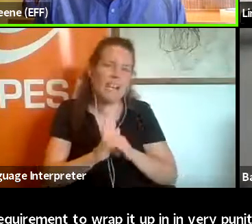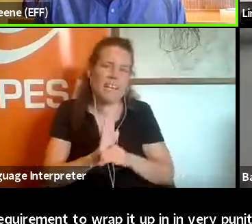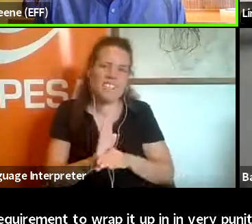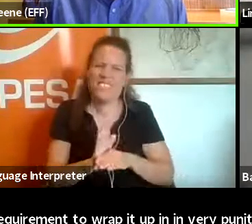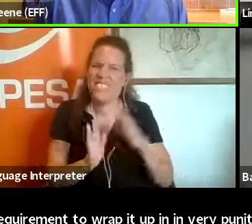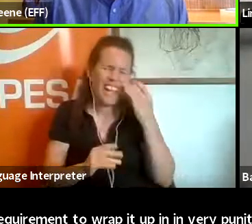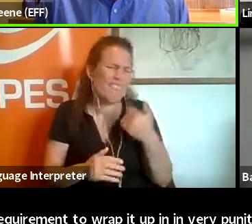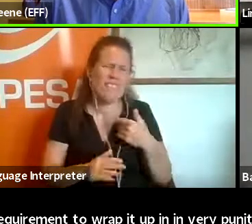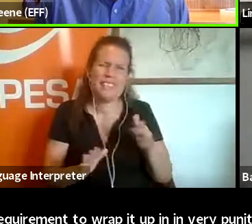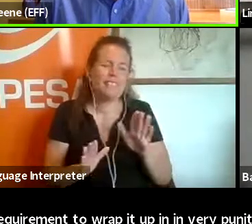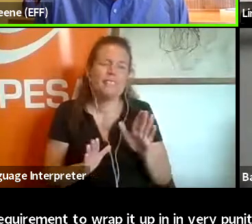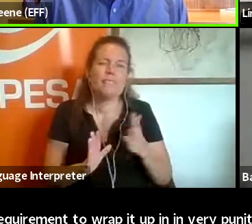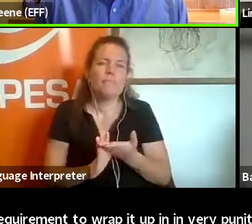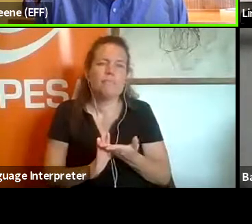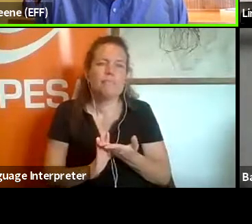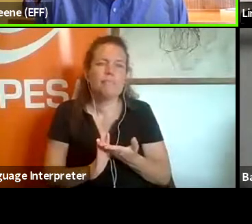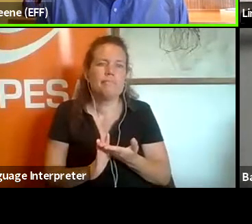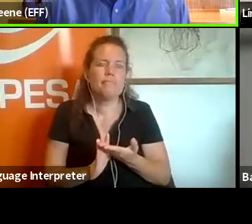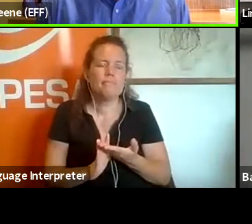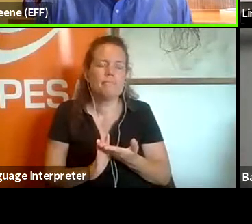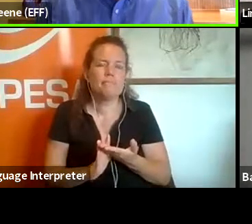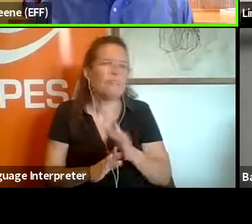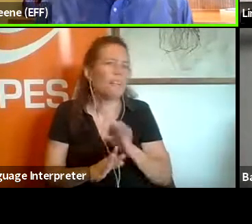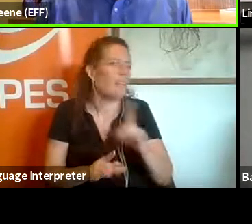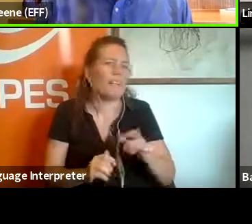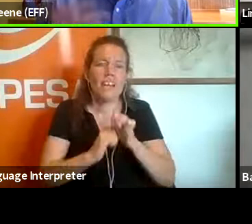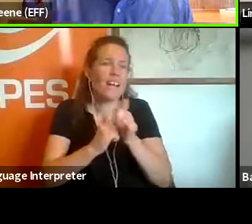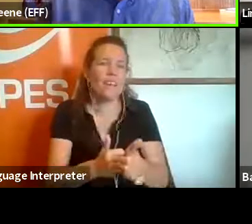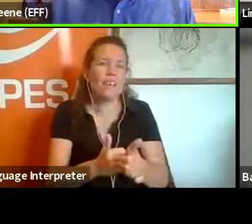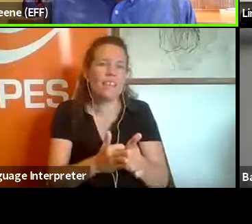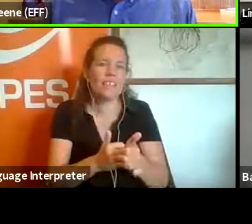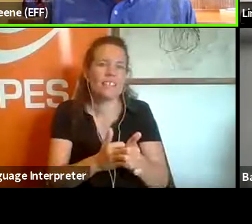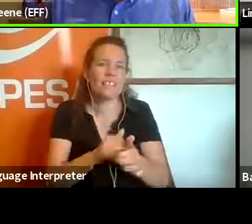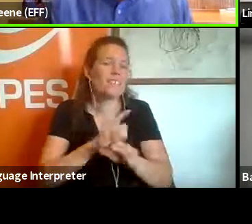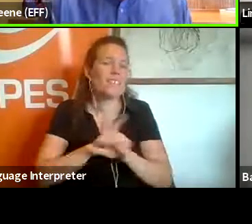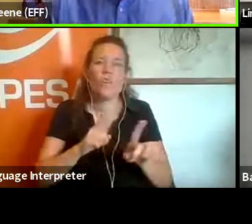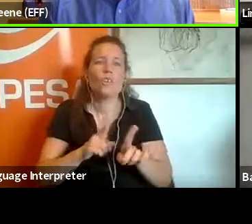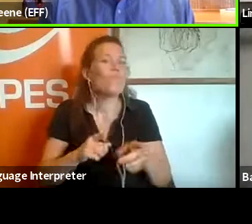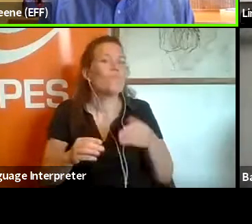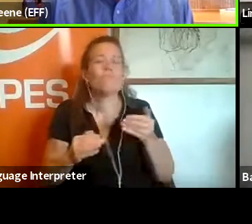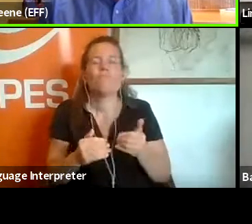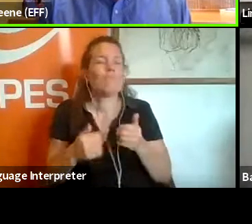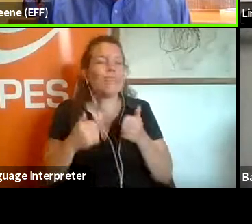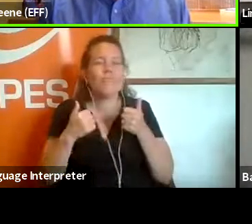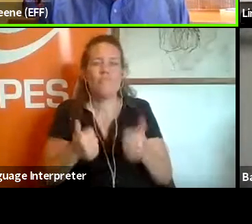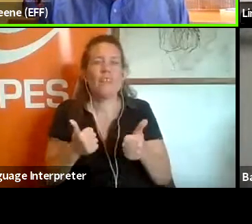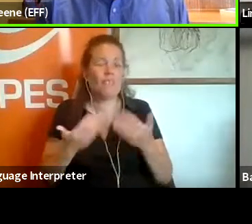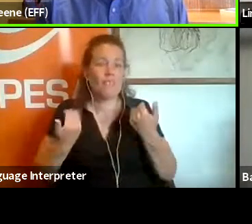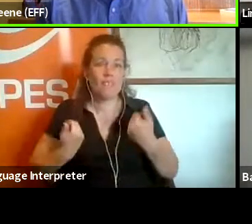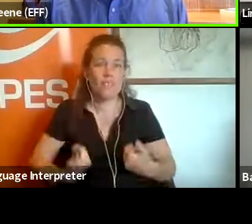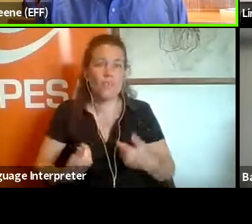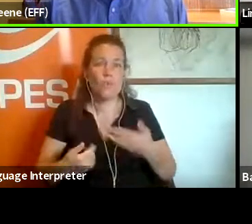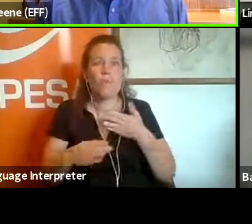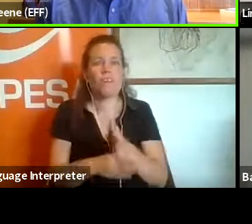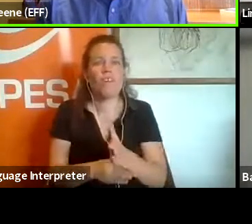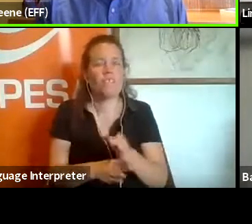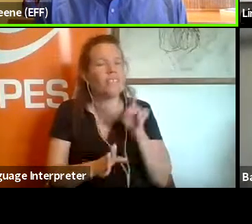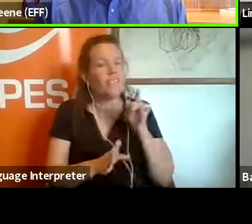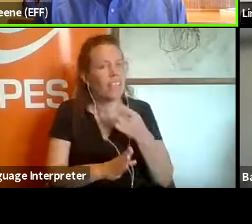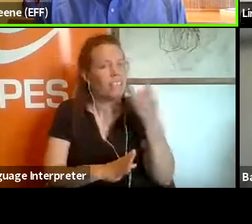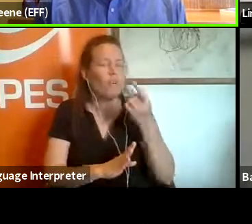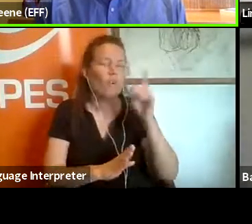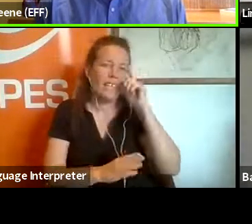and raise a concern that the net effect is not going to be a pro-human rights effect, but really just